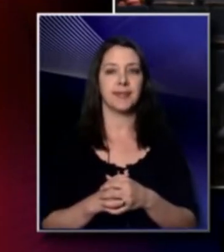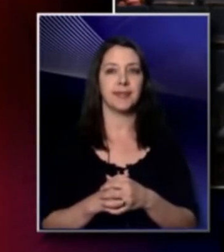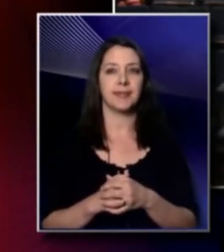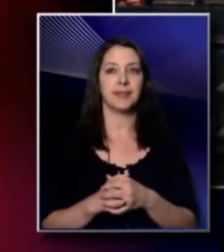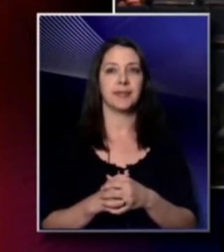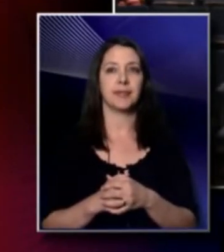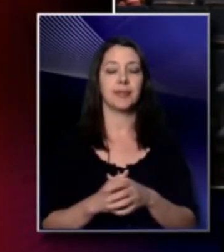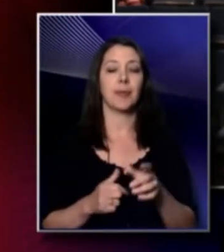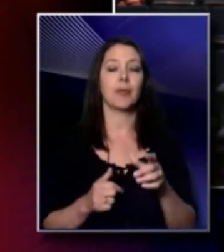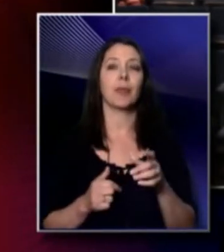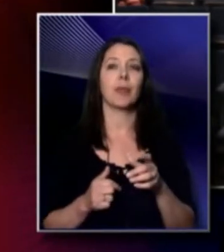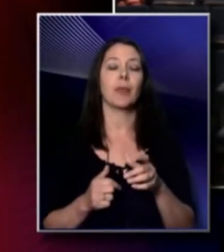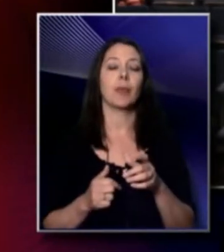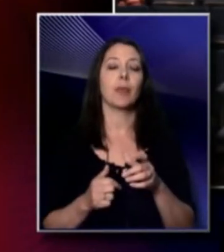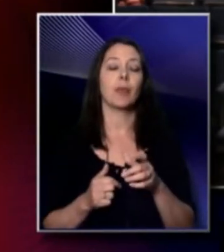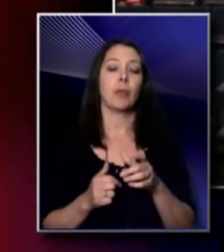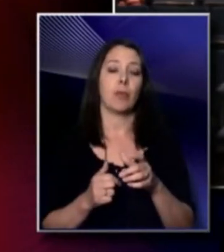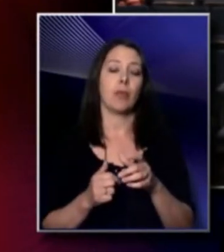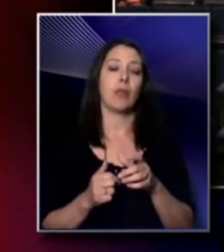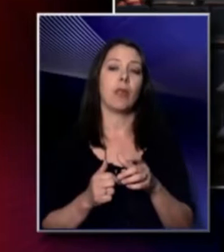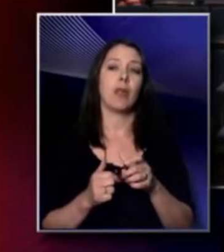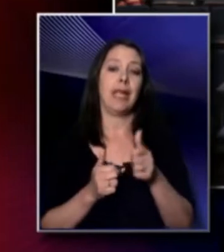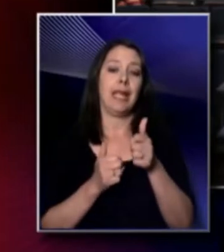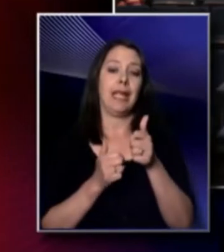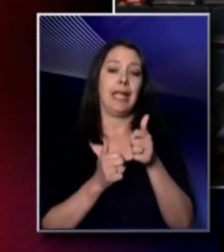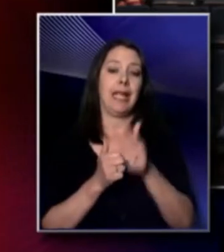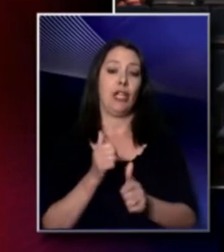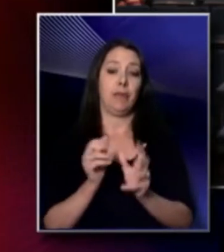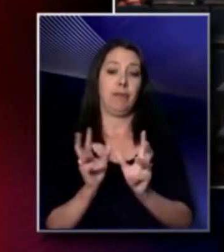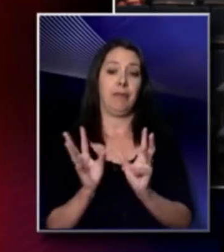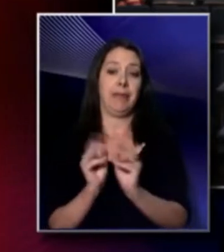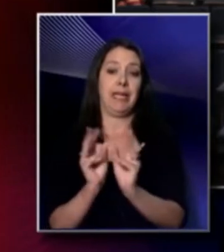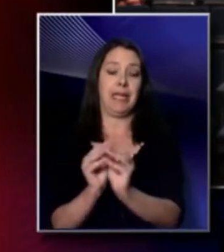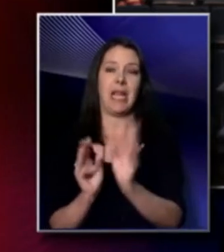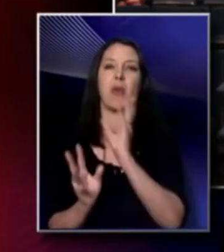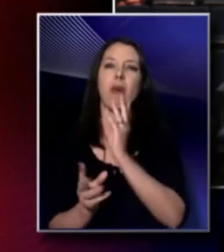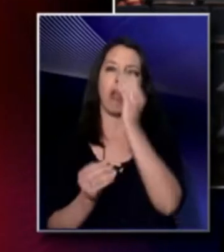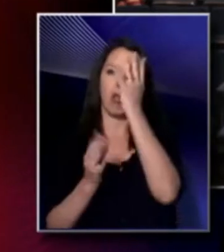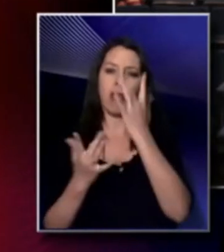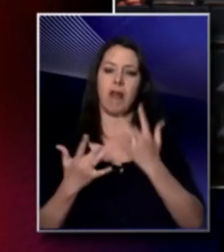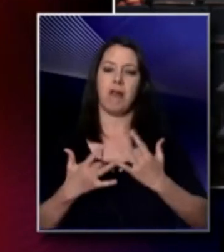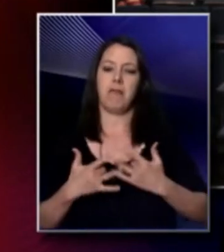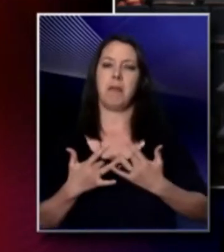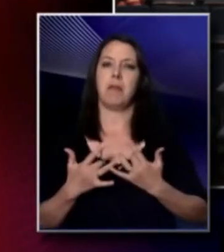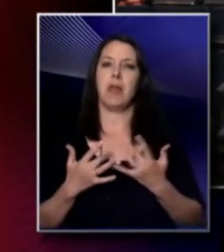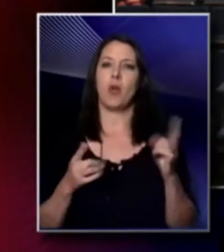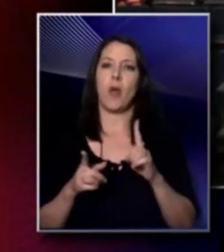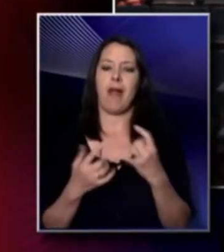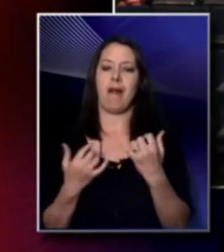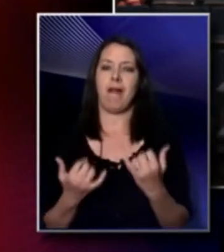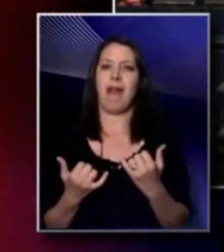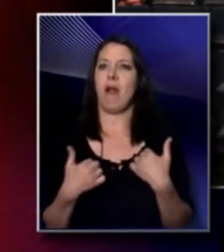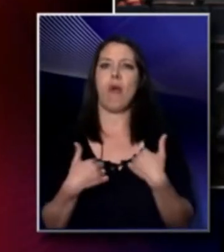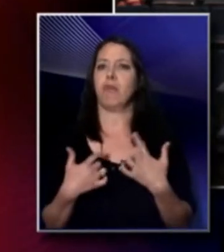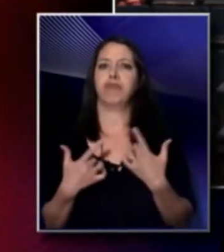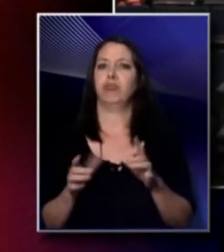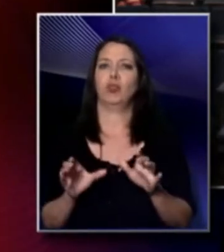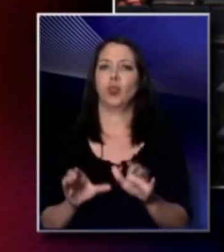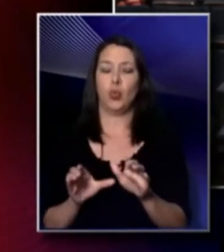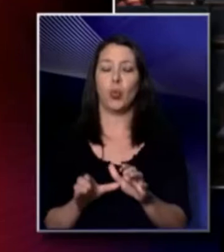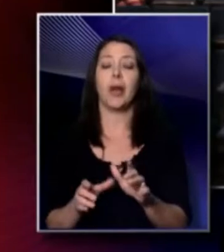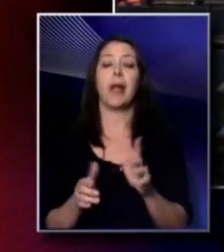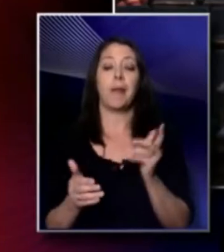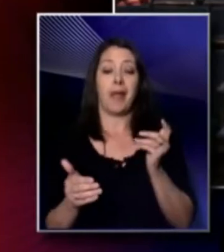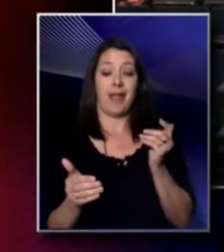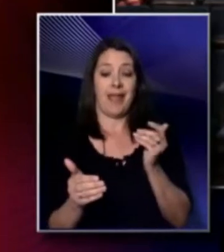What I'm going to try and do each meeting is provide you just with a status of where we are, kind of let you know. And as we get closer to the end